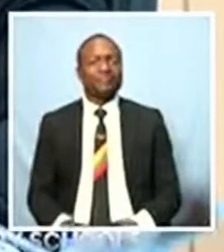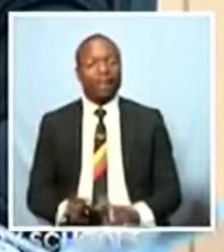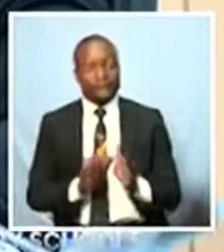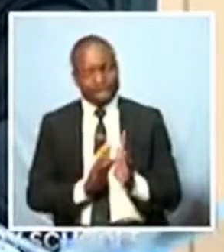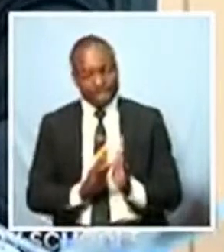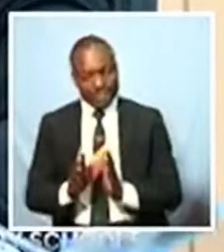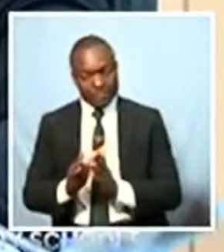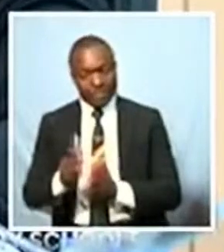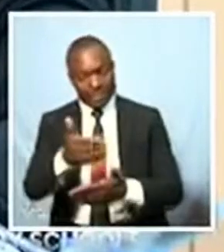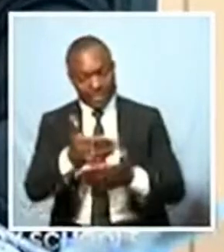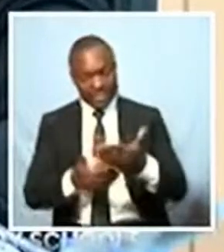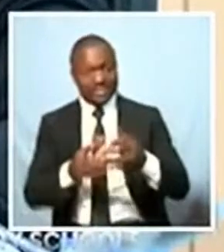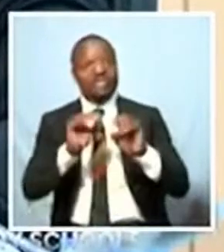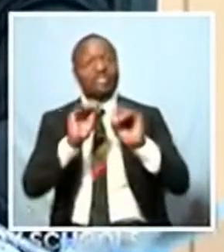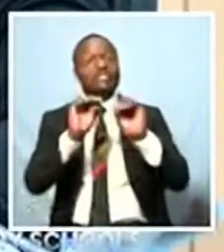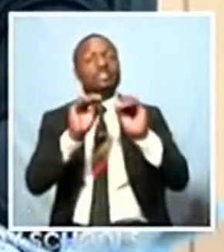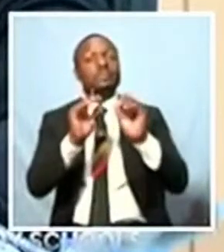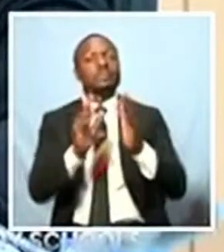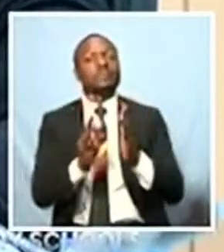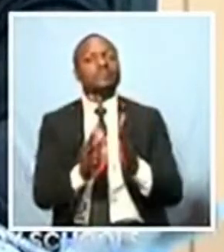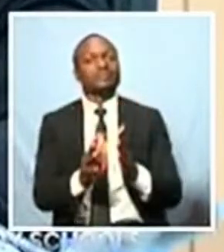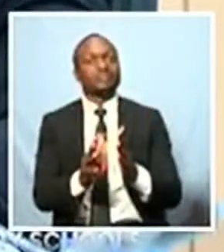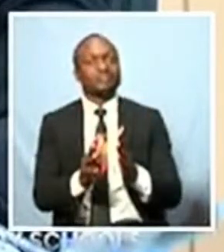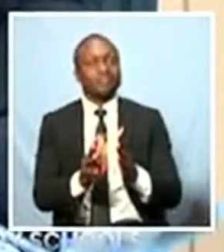preparing these teachers to be,